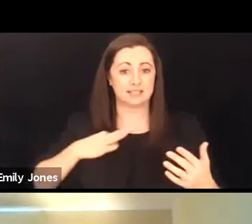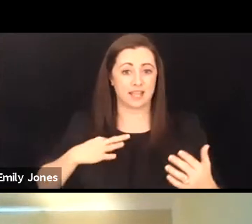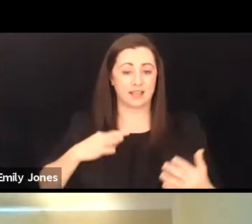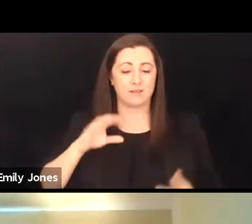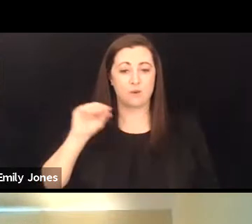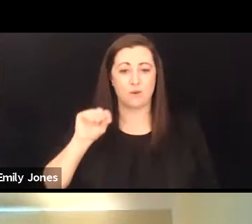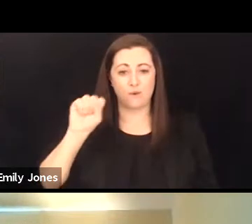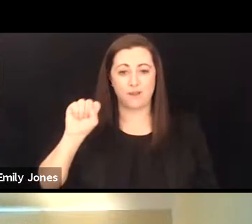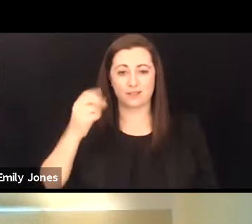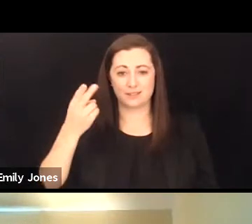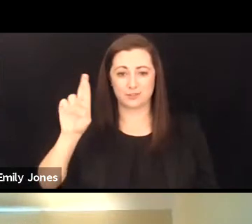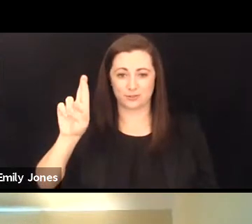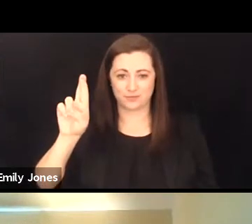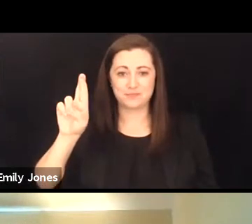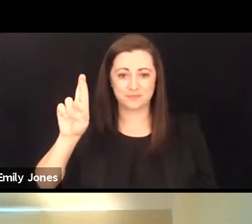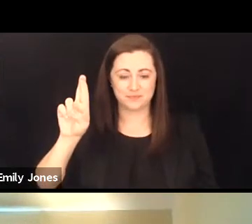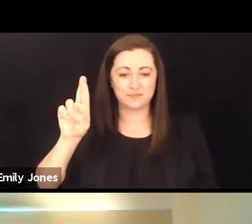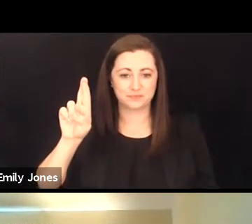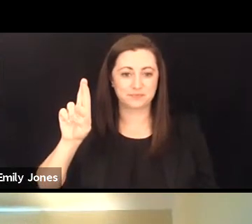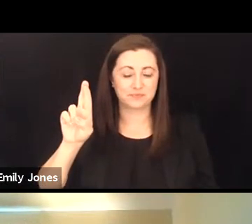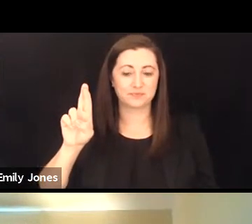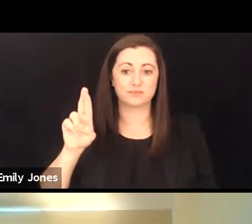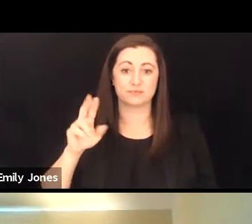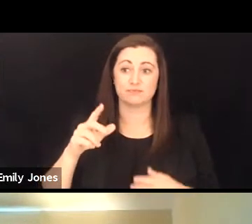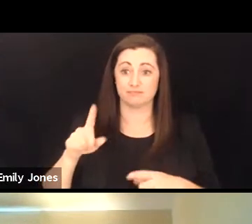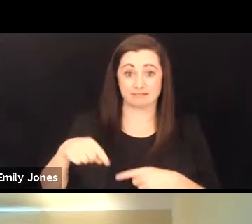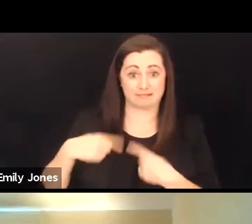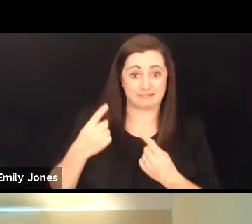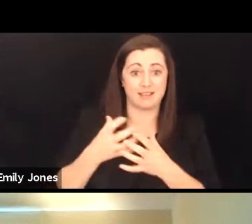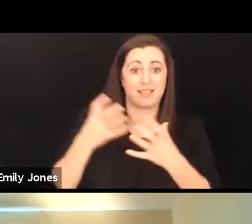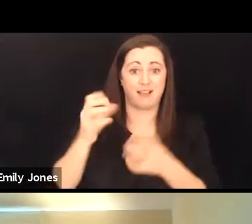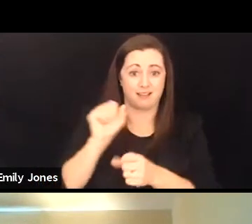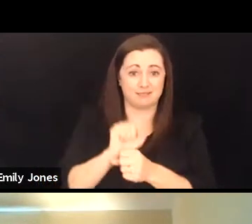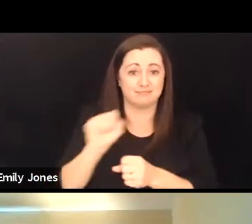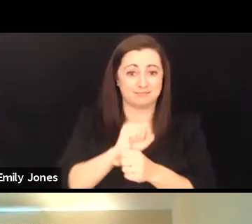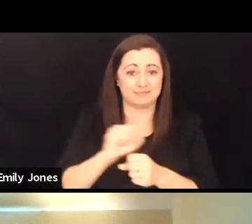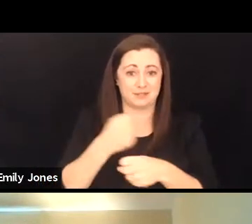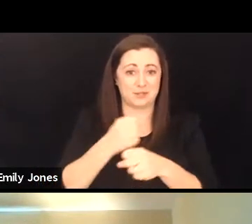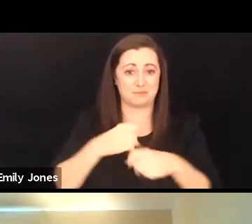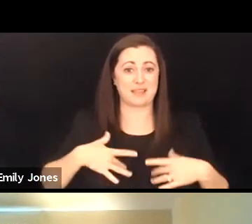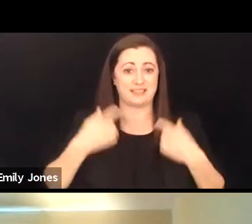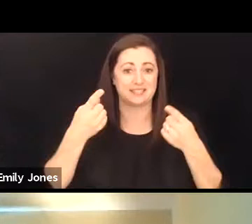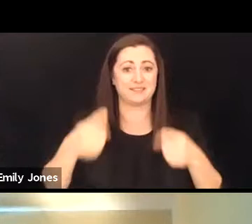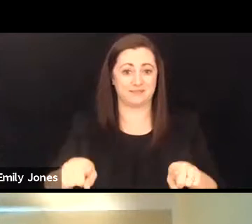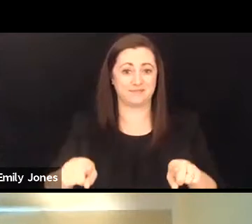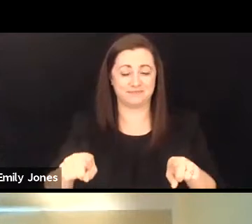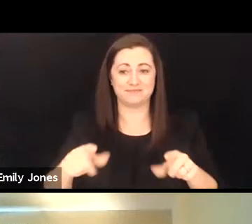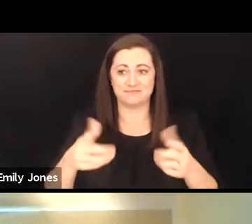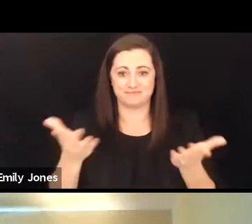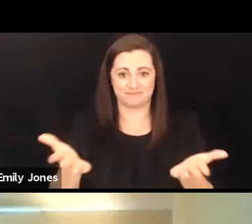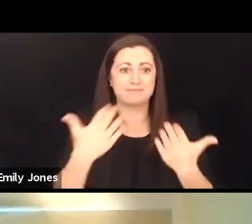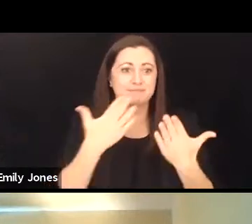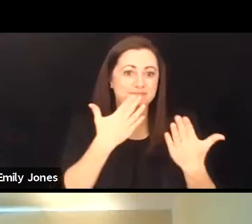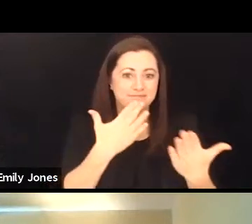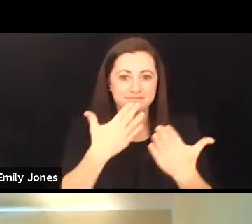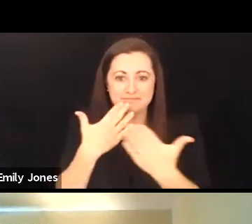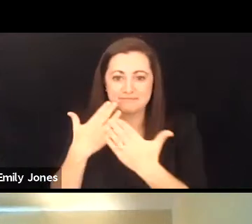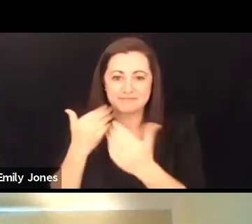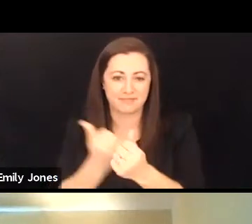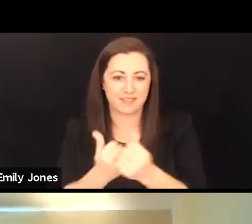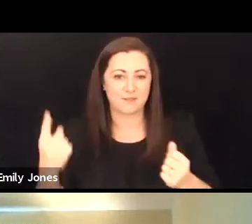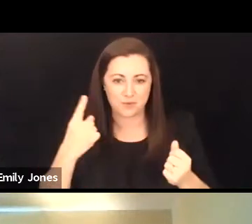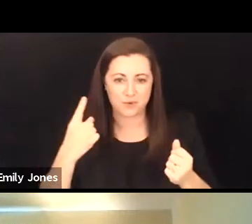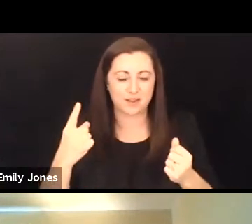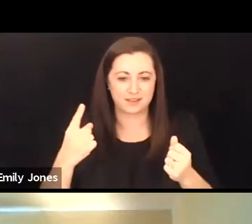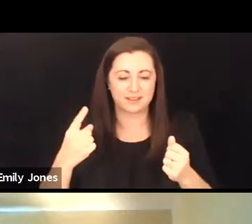of State Human Resources. We've put a lot of effort into making this event come forward. And so many thank yous to everyone that